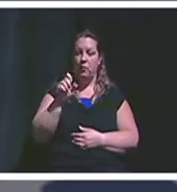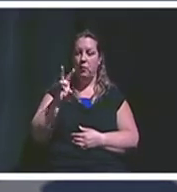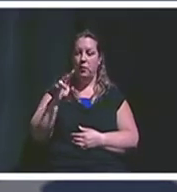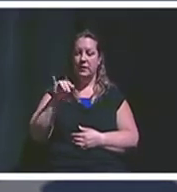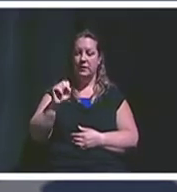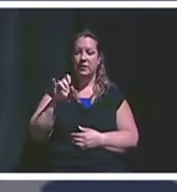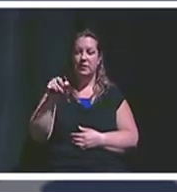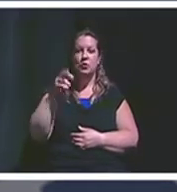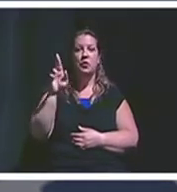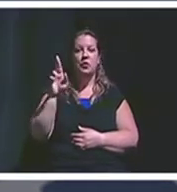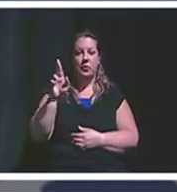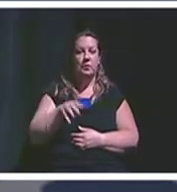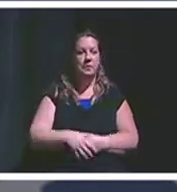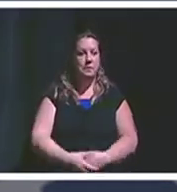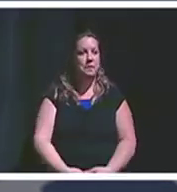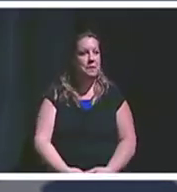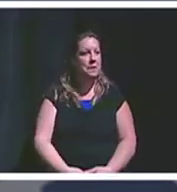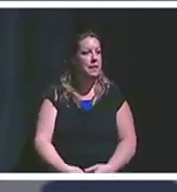Jr.